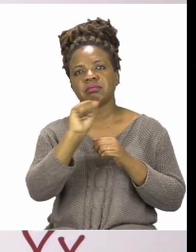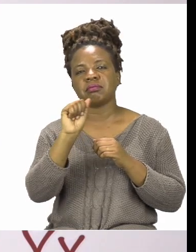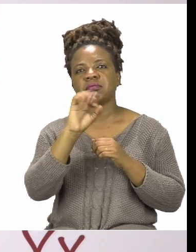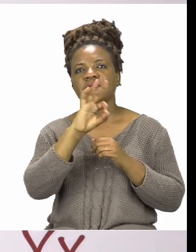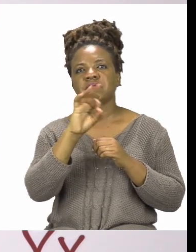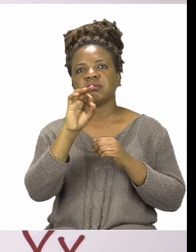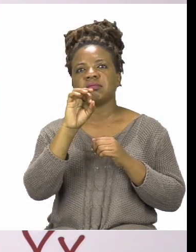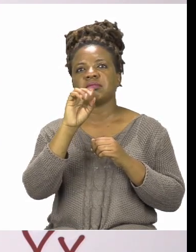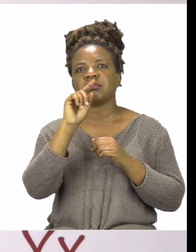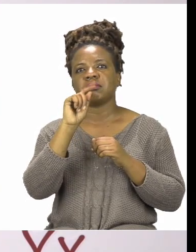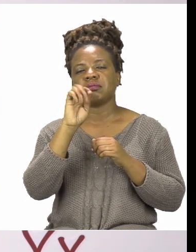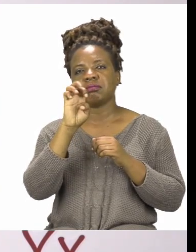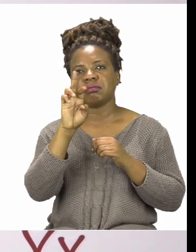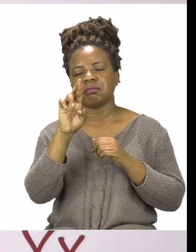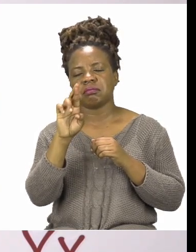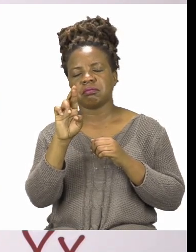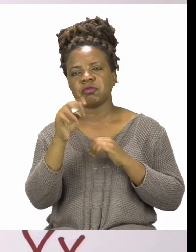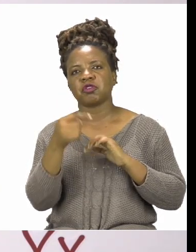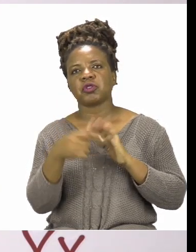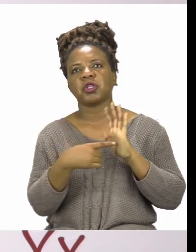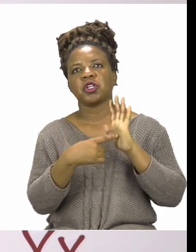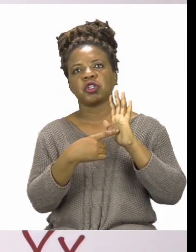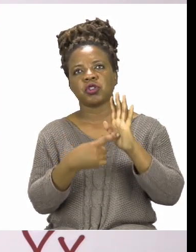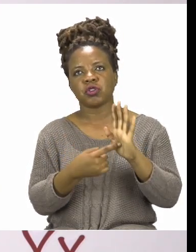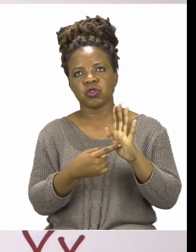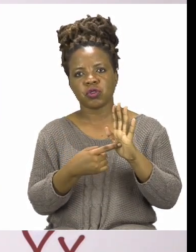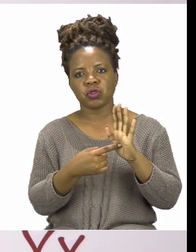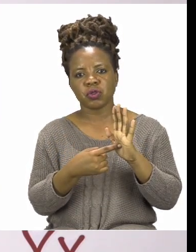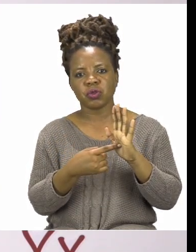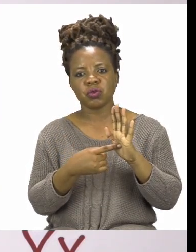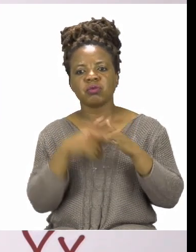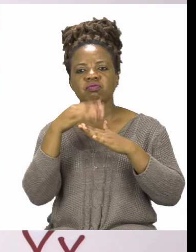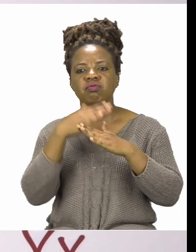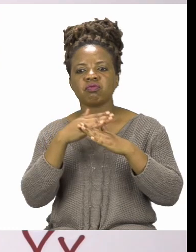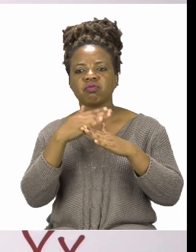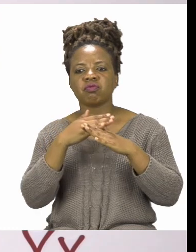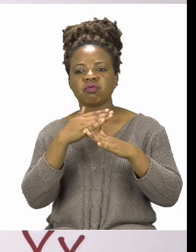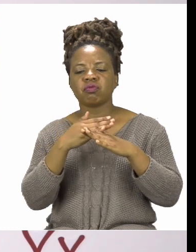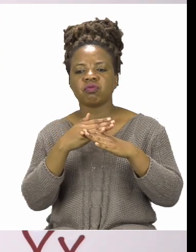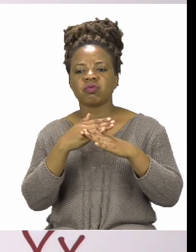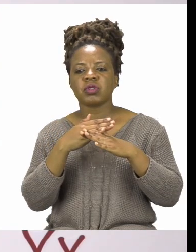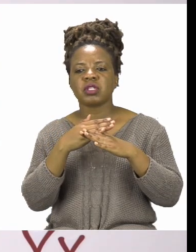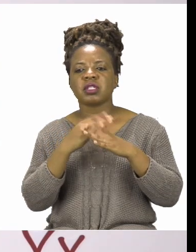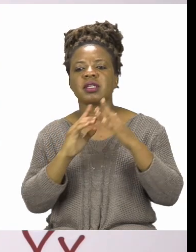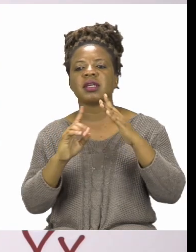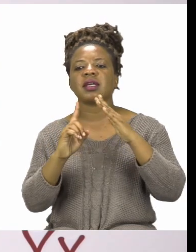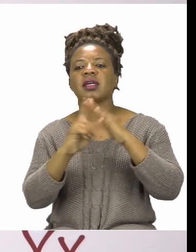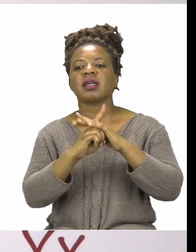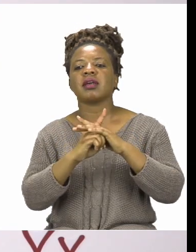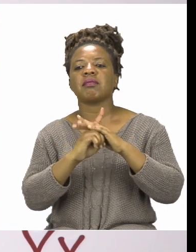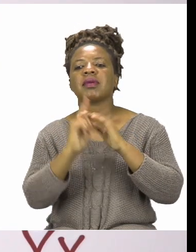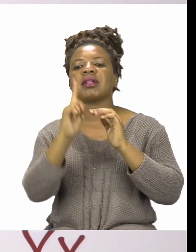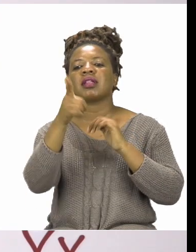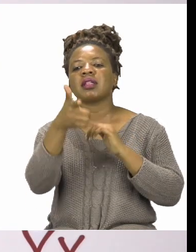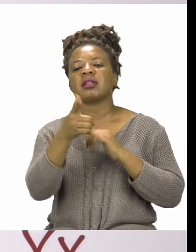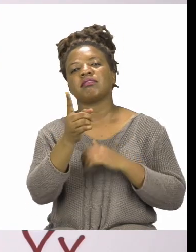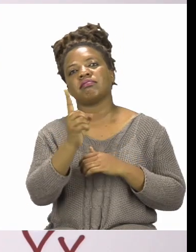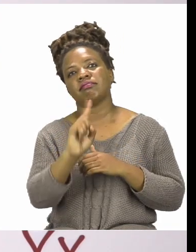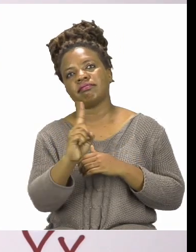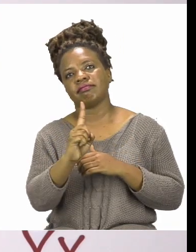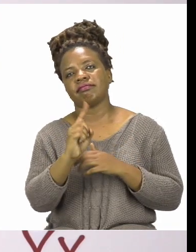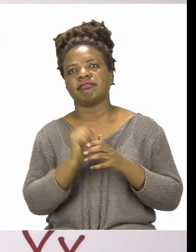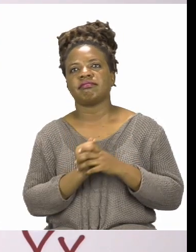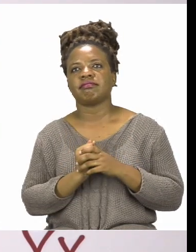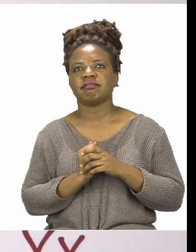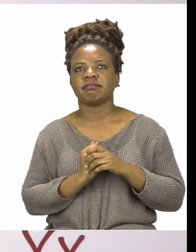We said we can go to the park after we finish eating. So the park is what's going